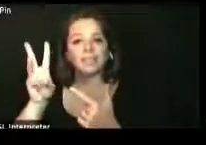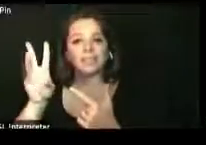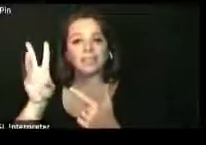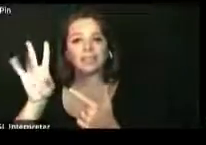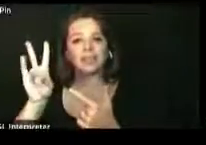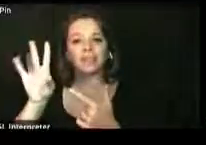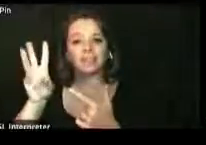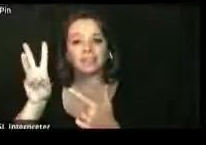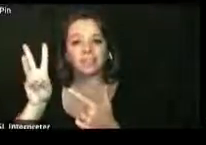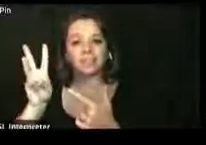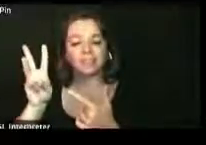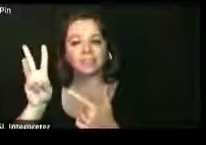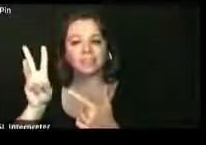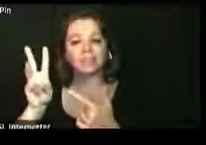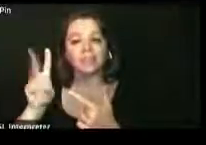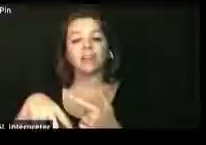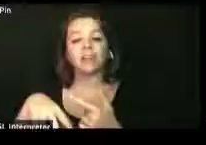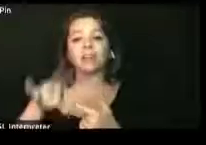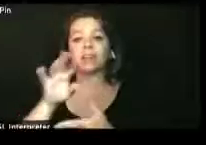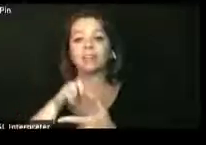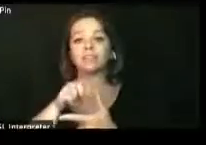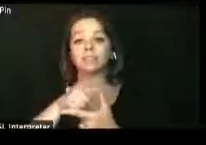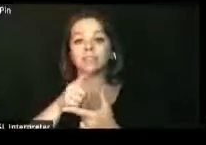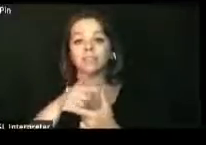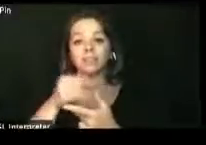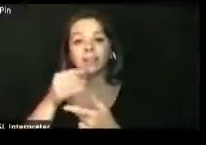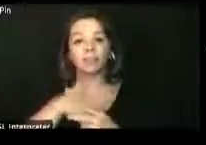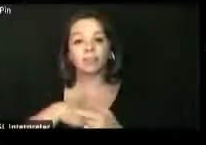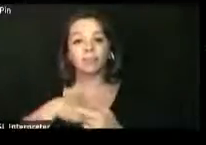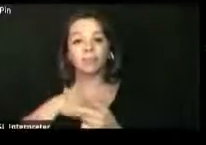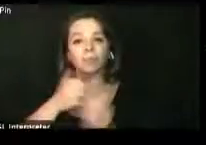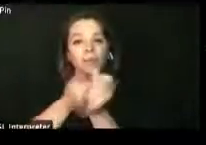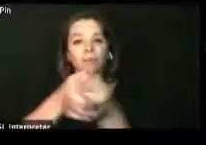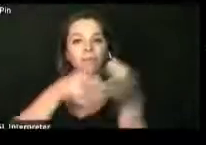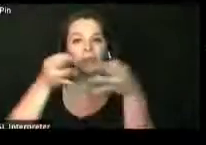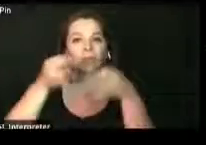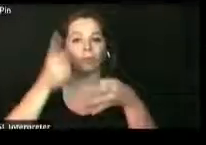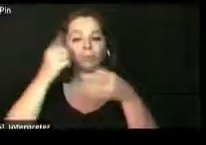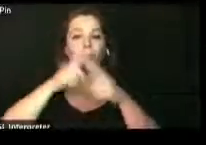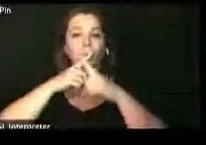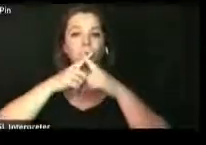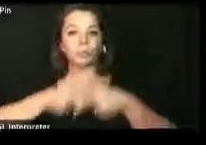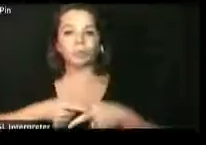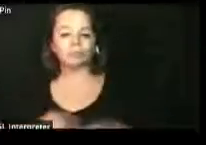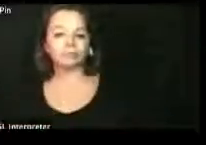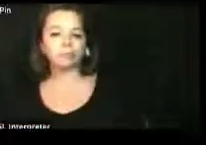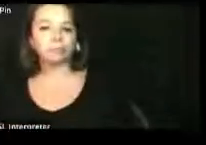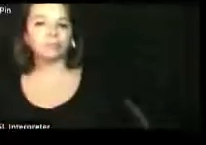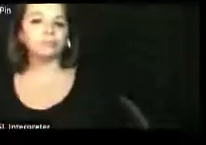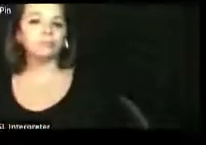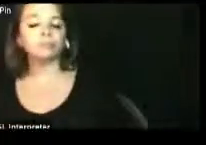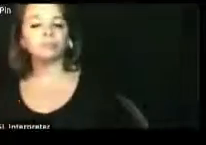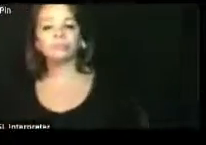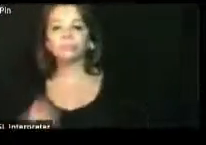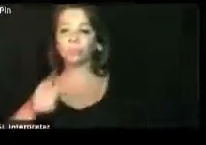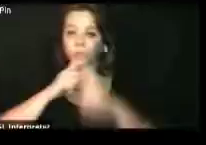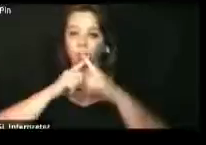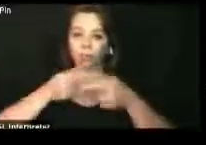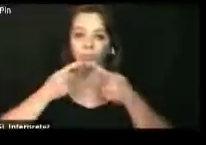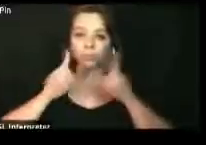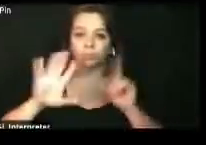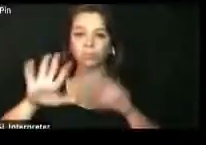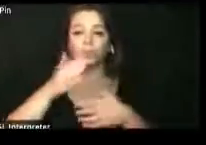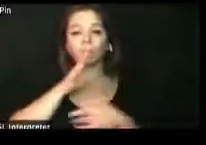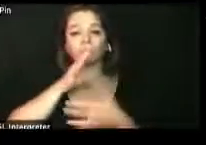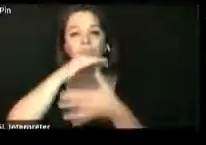6676. Caller 7693, if you will please follow the prompts to unmute. You are unmuted. Your speaker order number